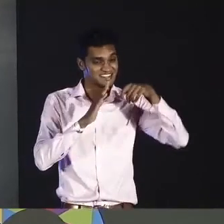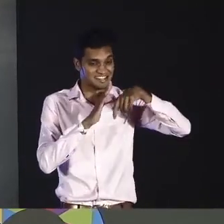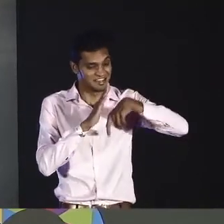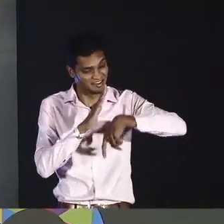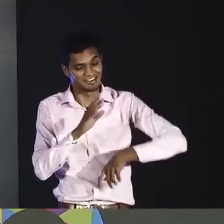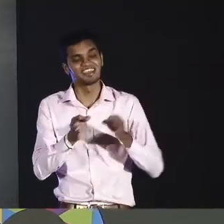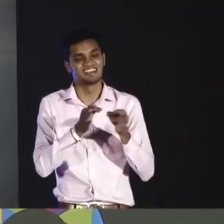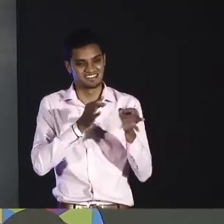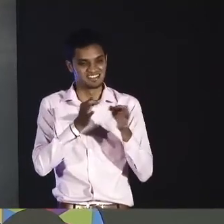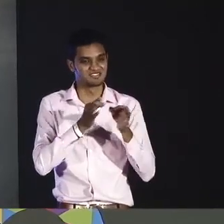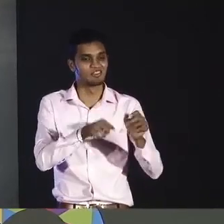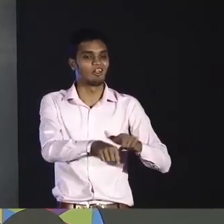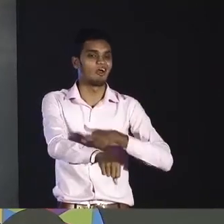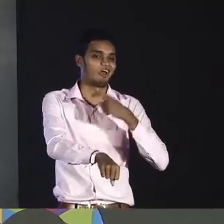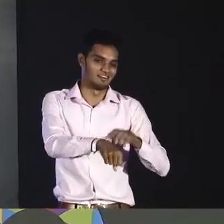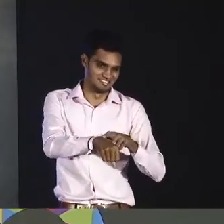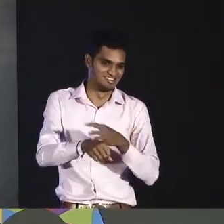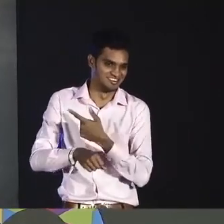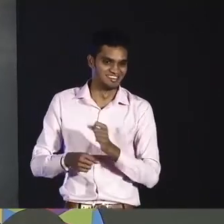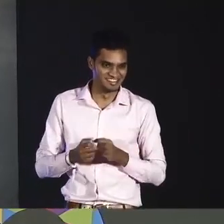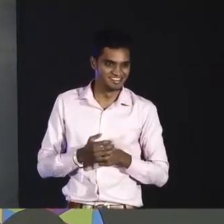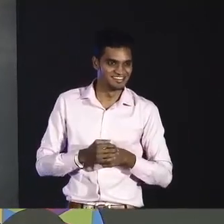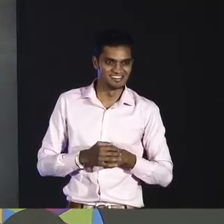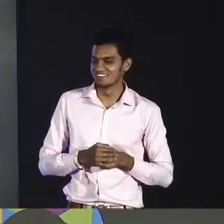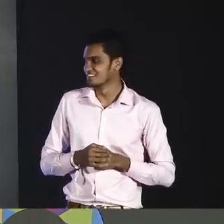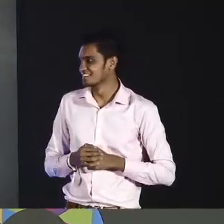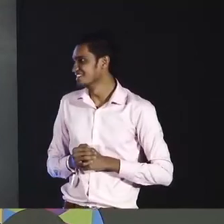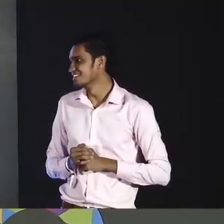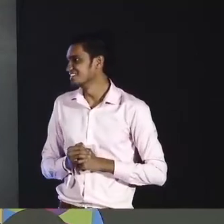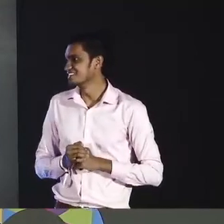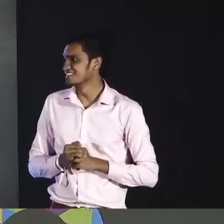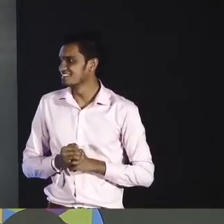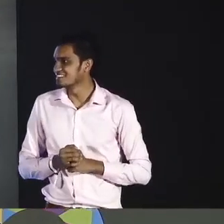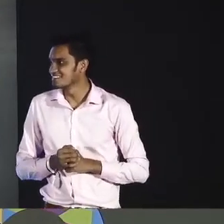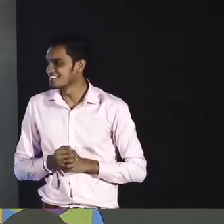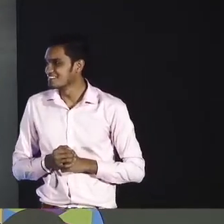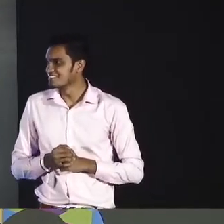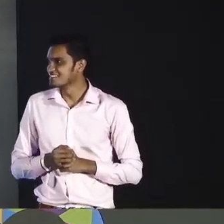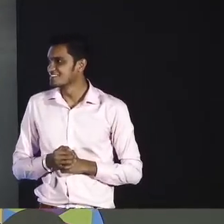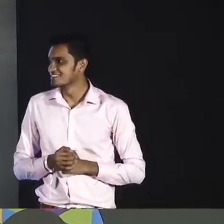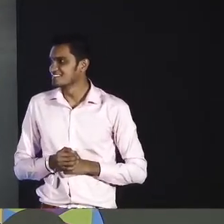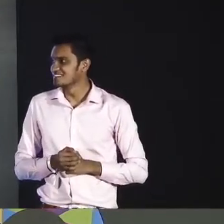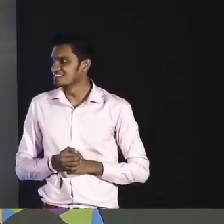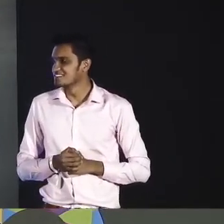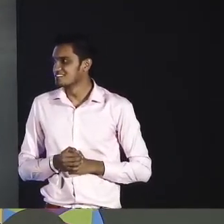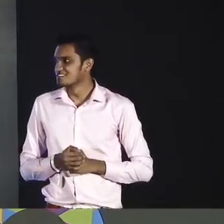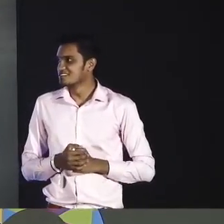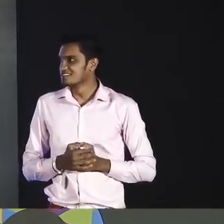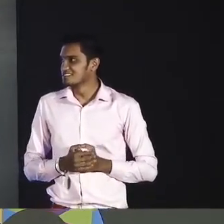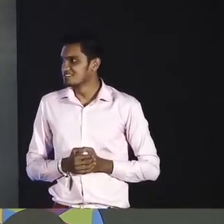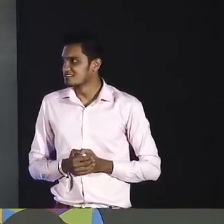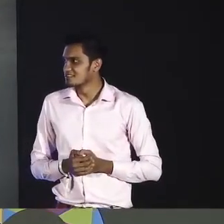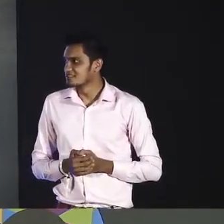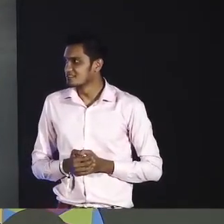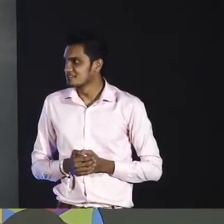There's a beautiful hoarding outside the Kempegowda International Airport in Bangalore by a real estate property